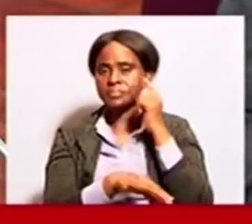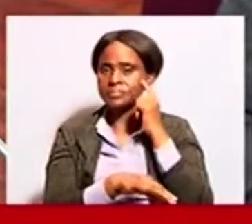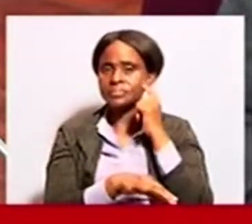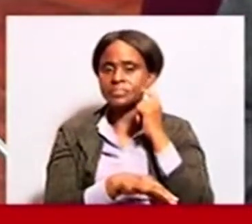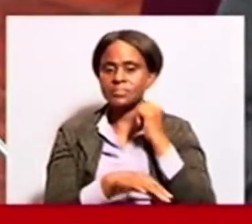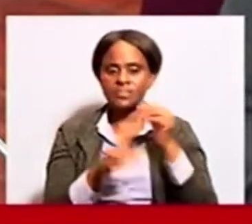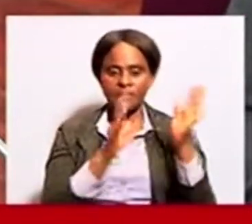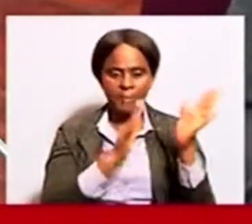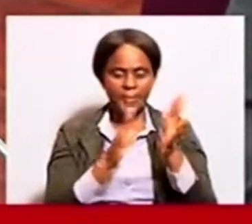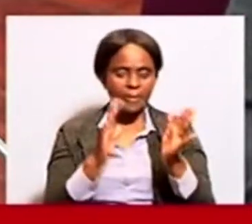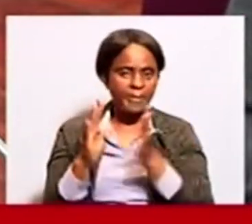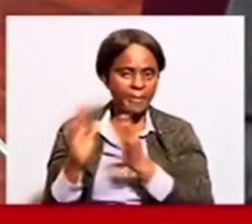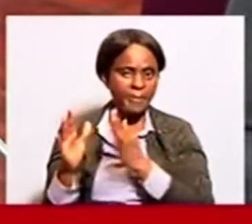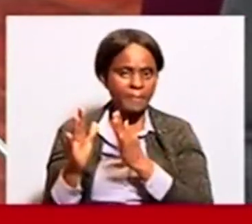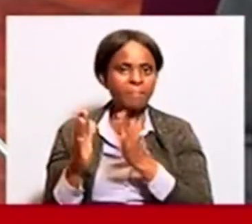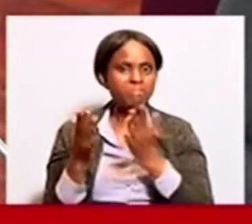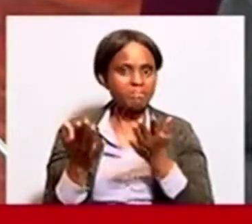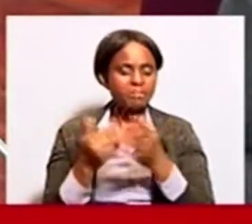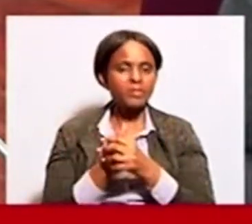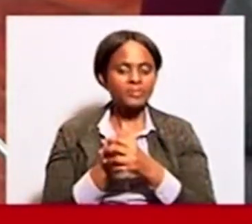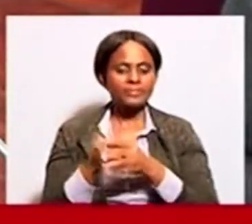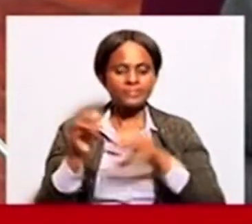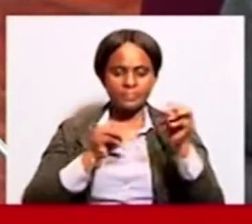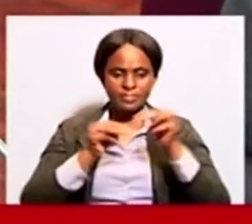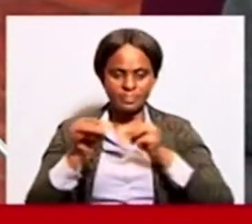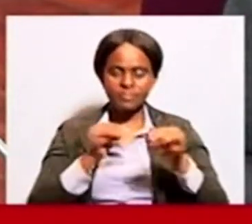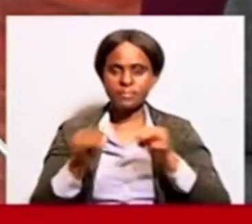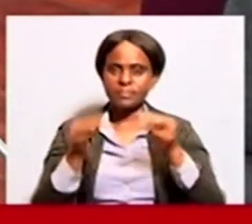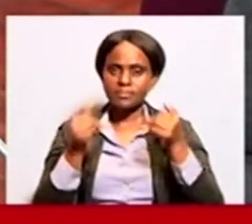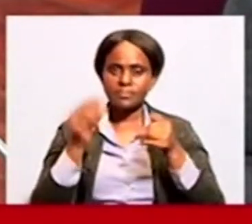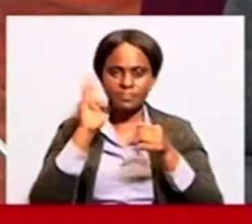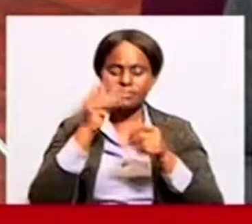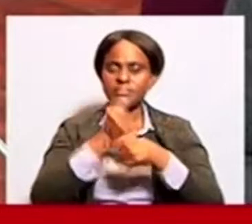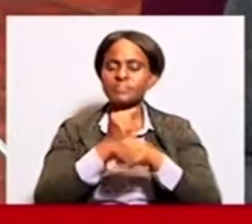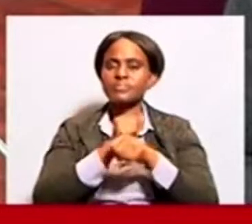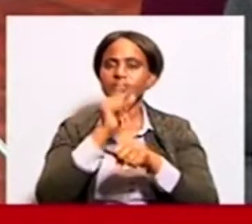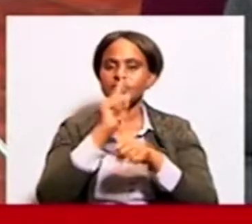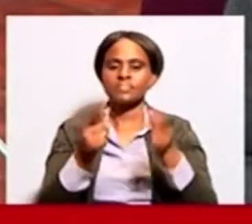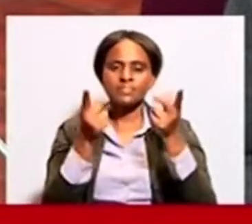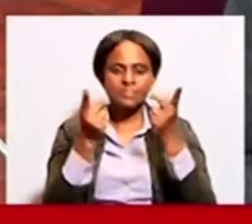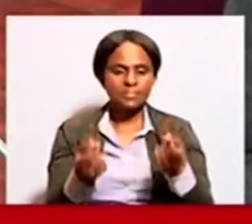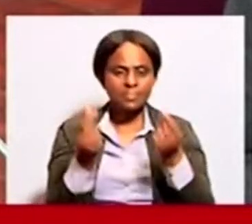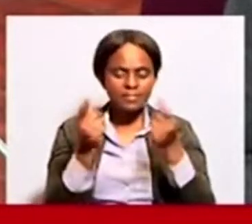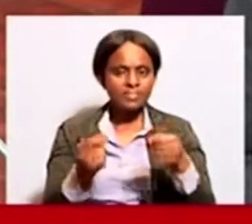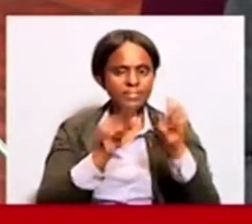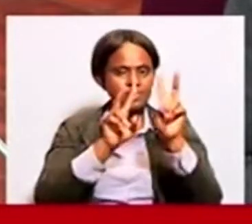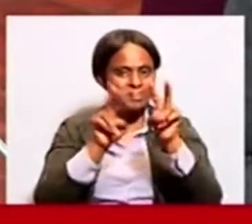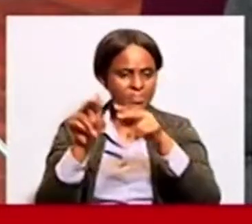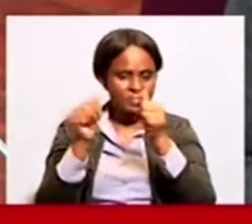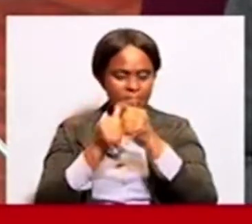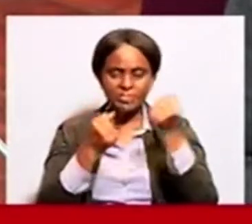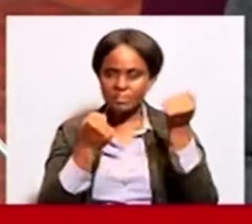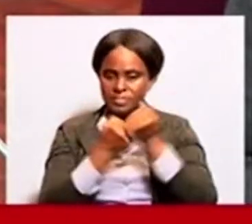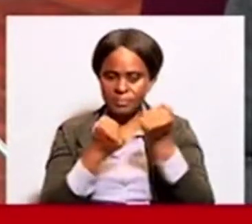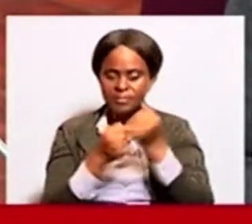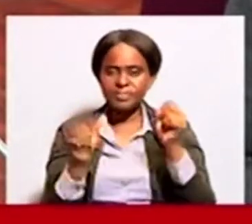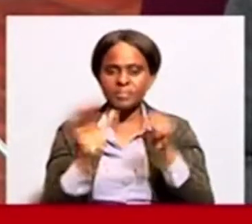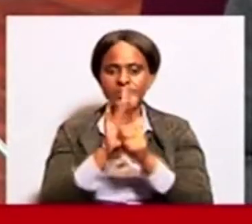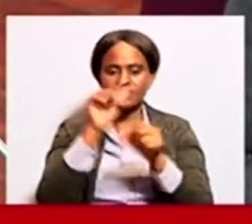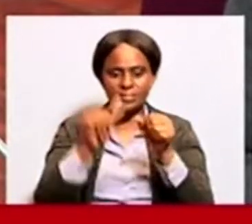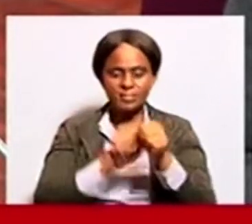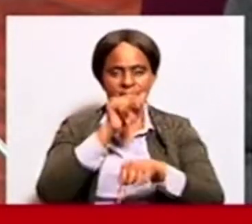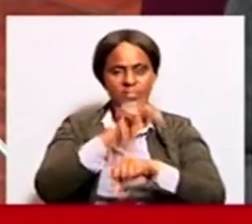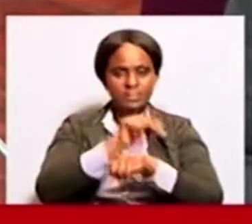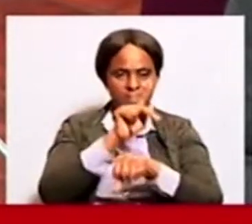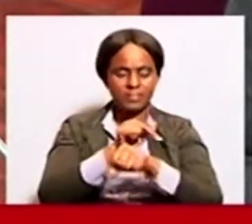A remedial measure, management will ensure regular monitoring and support is done on every